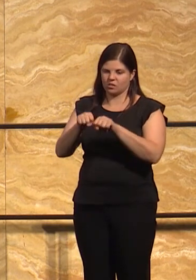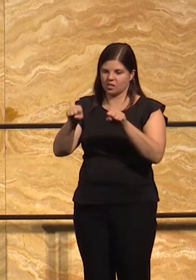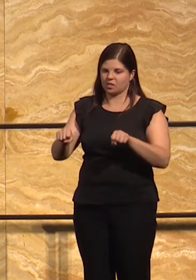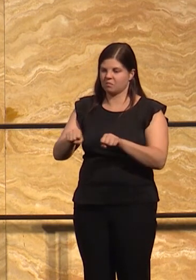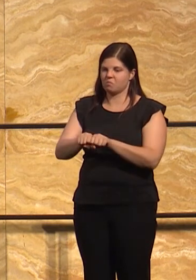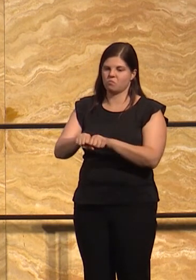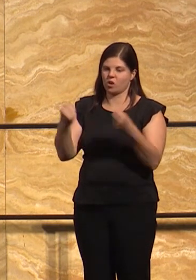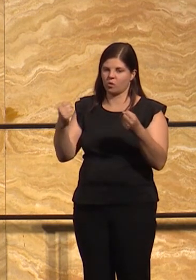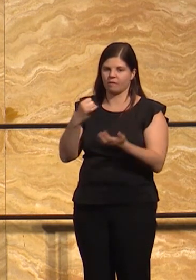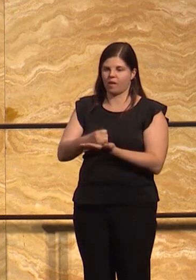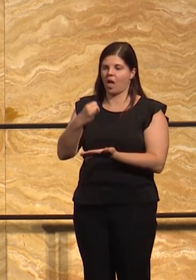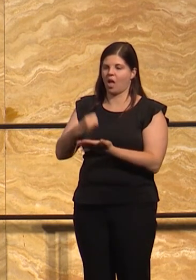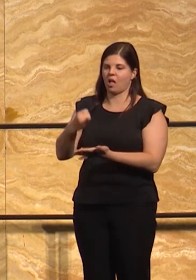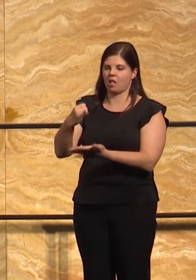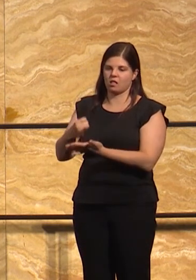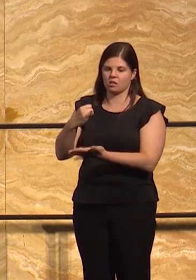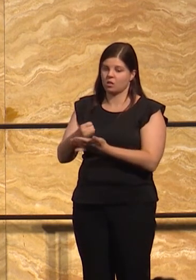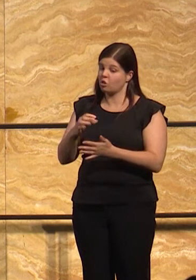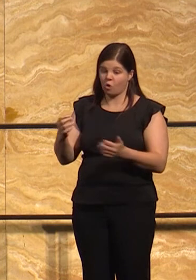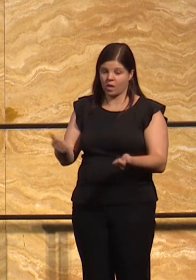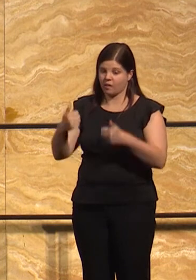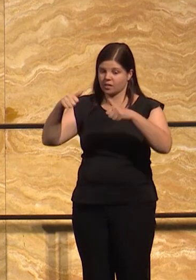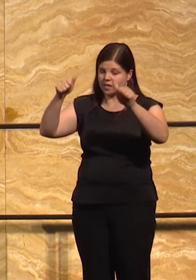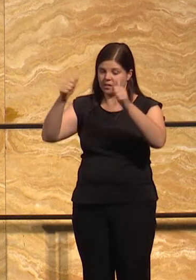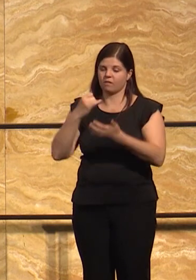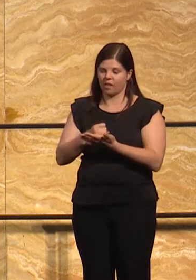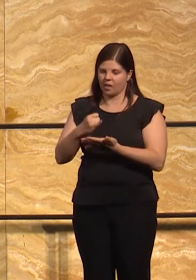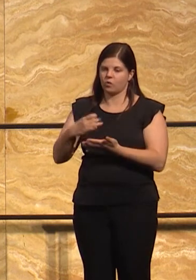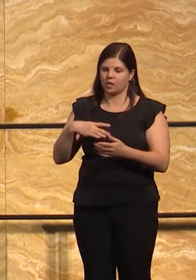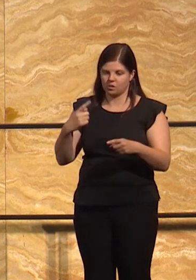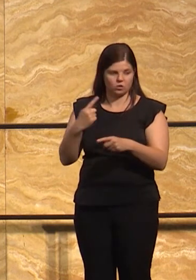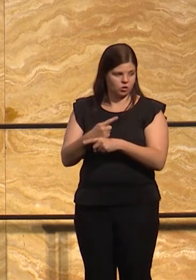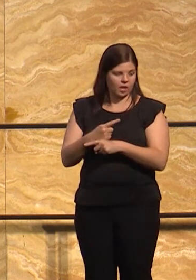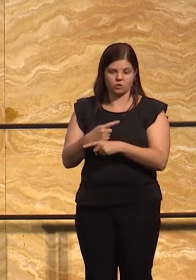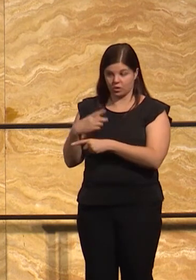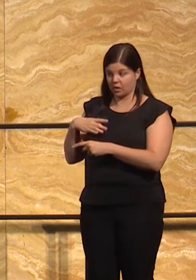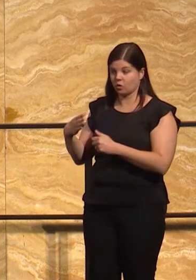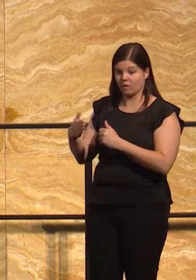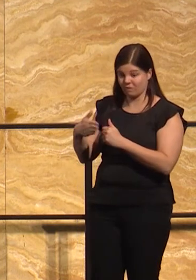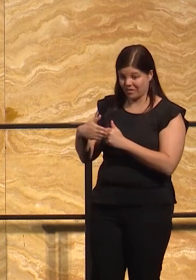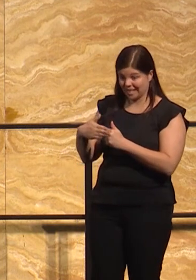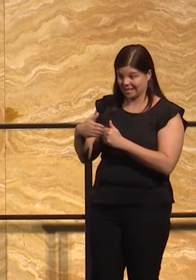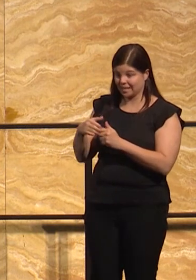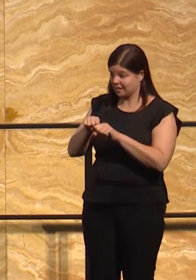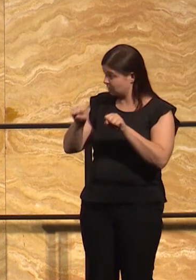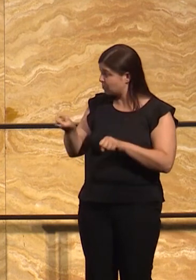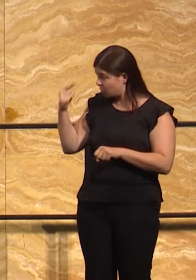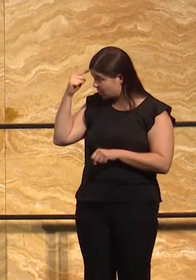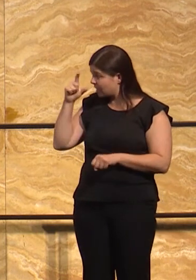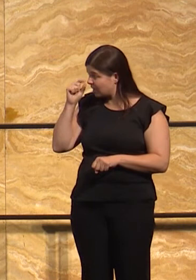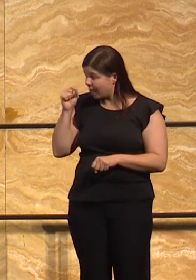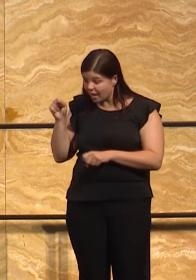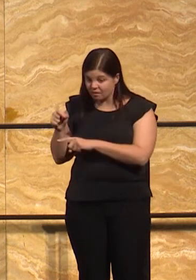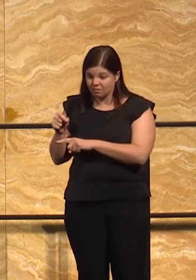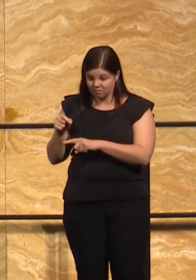than successes of late, and that needs to change. Fix the system we've got, can it be done? Pardon? Can we fix the international